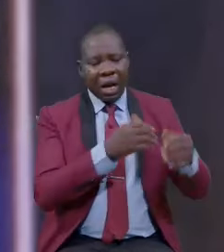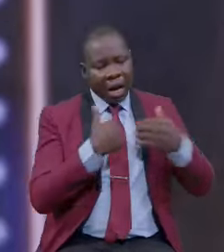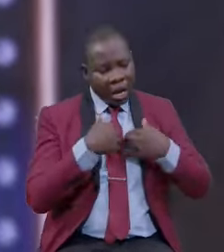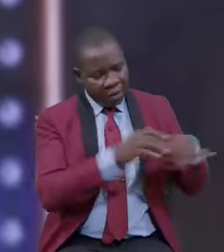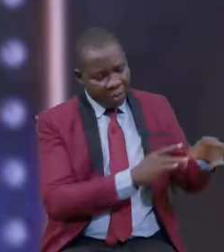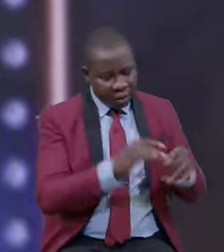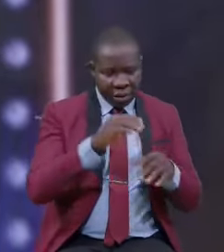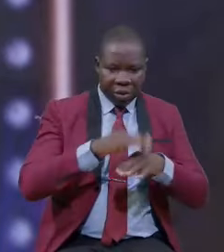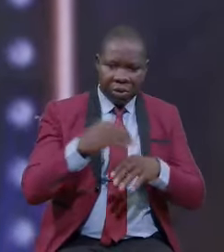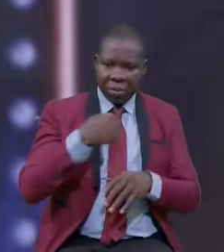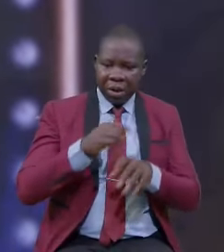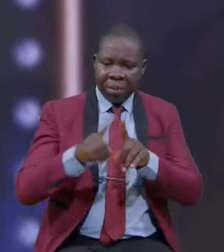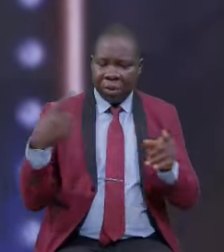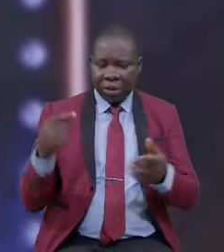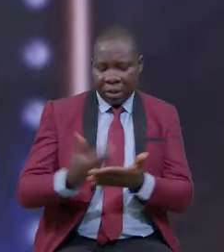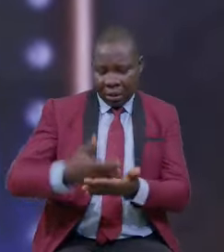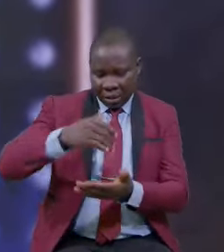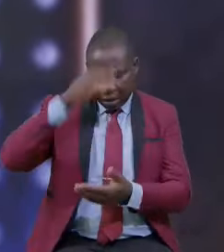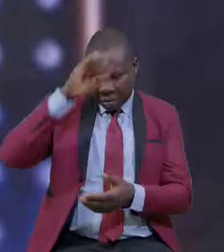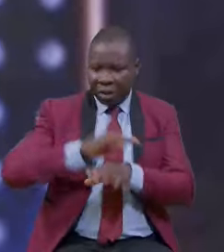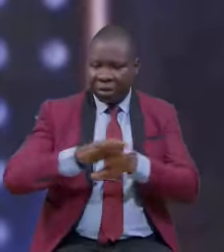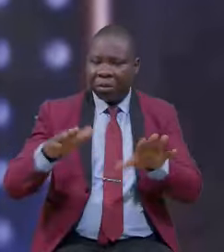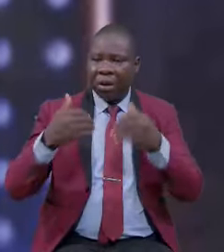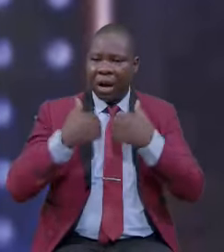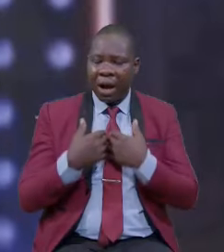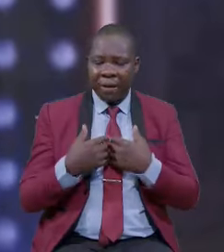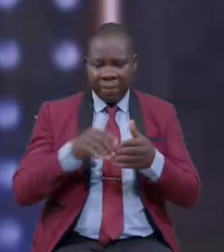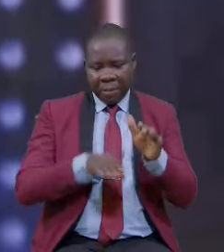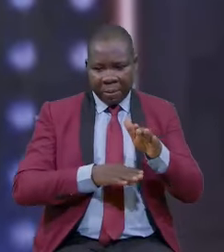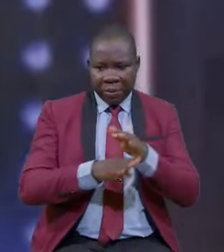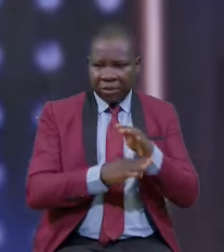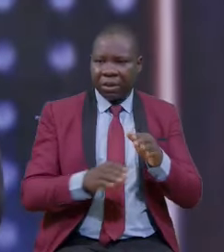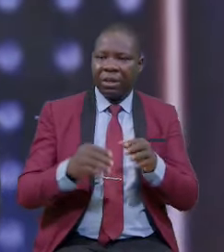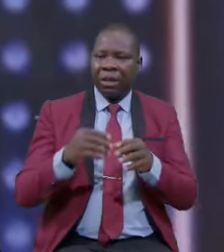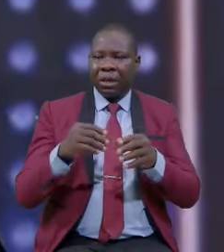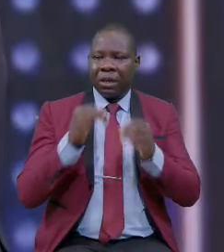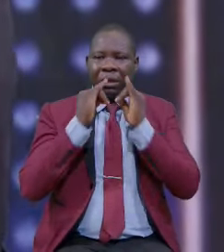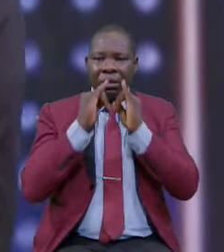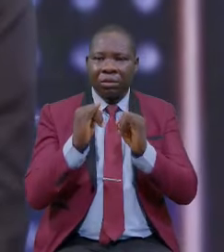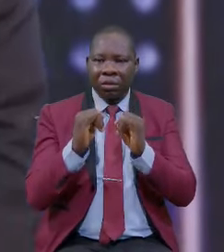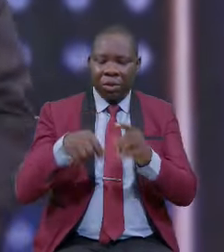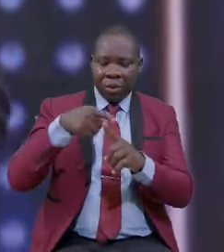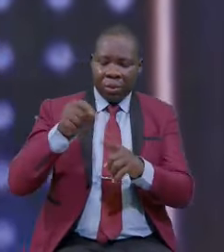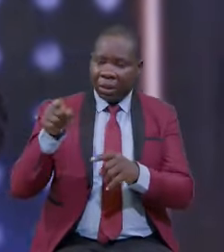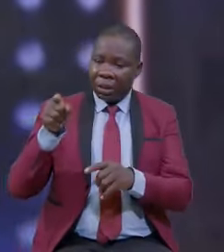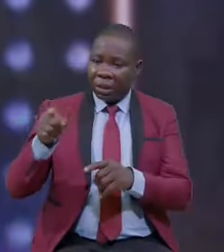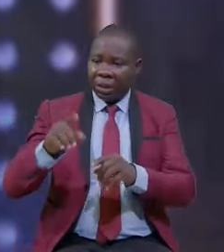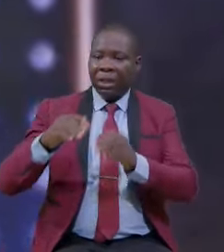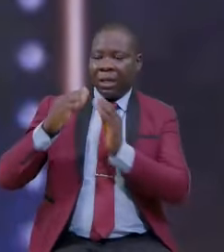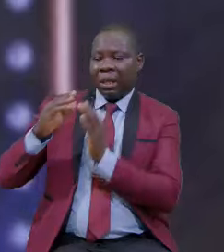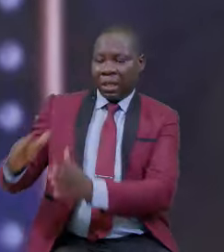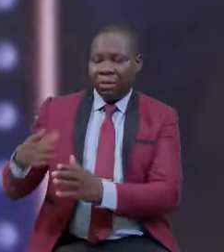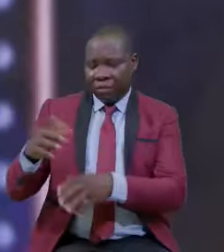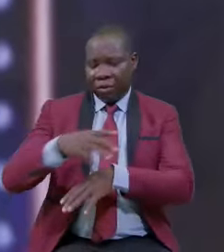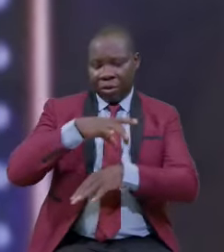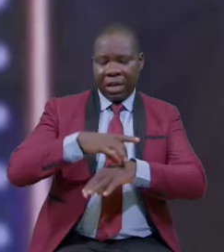before leaving the earth. When he got to the other side now, what he should have said when he was here on earth, he didn't say, have mercy on